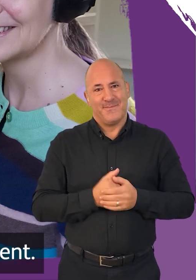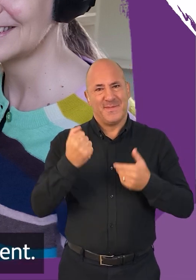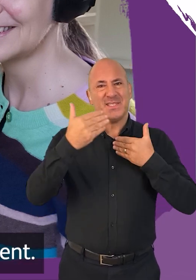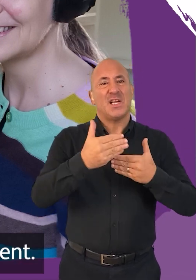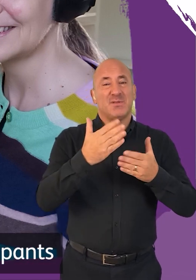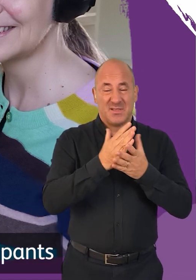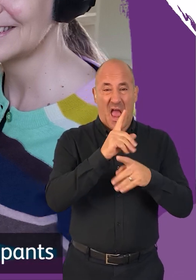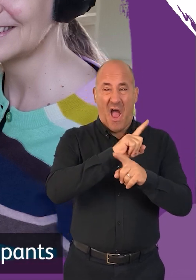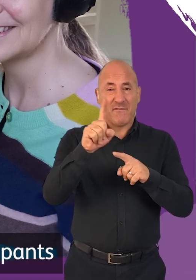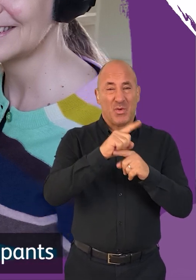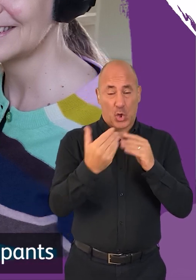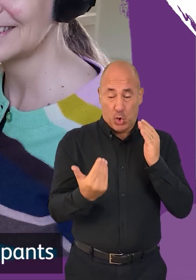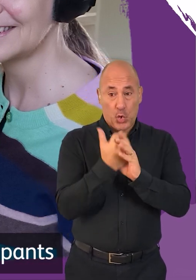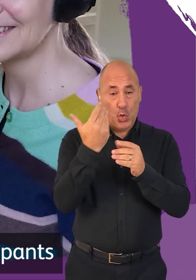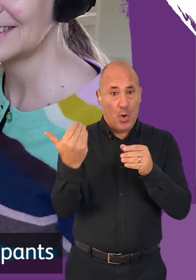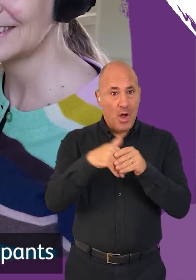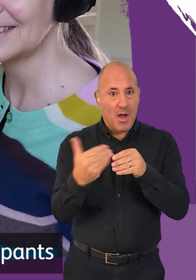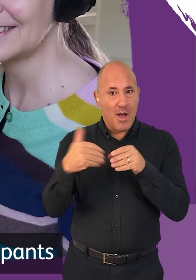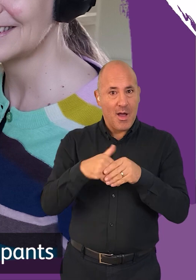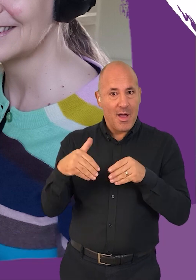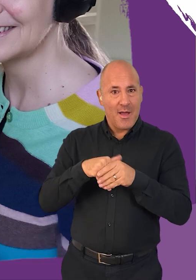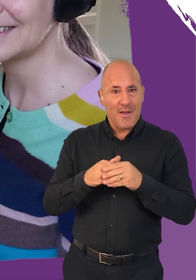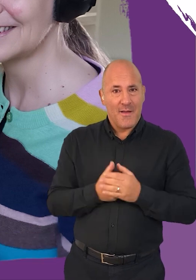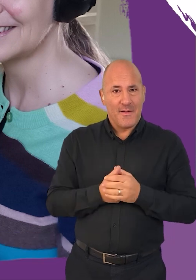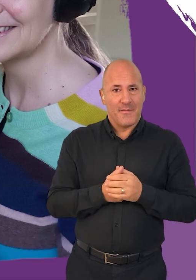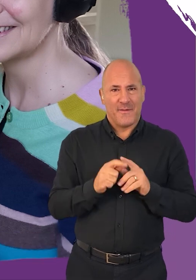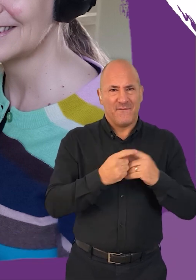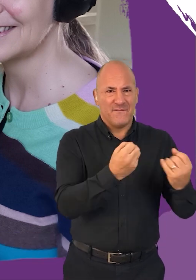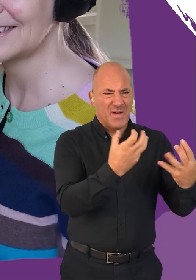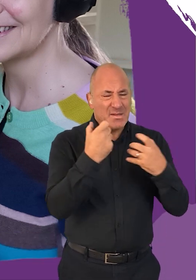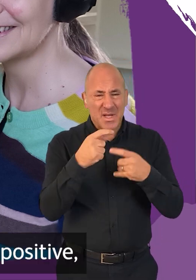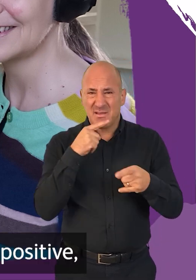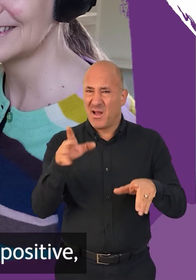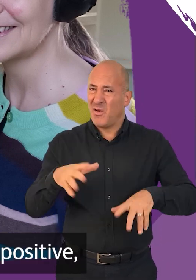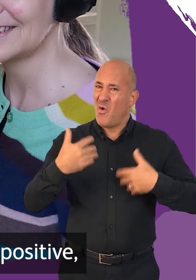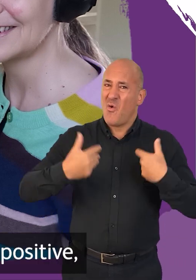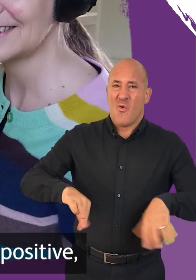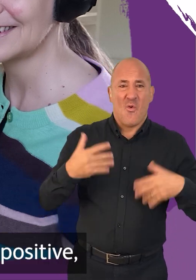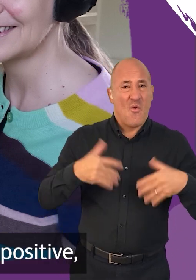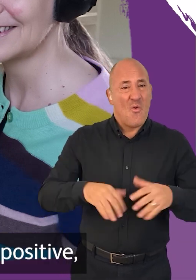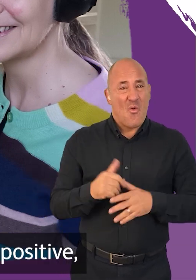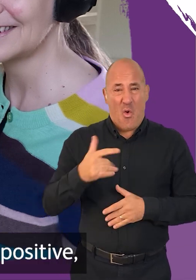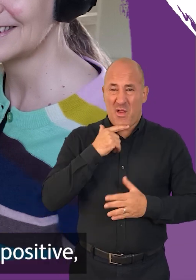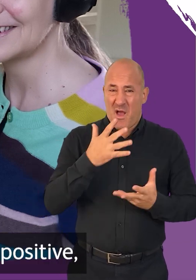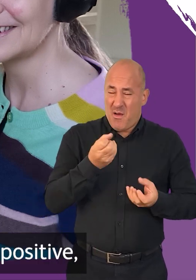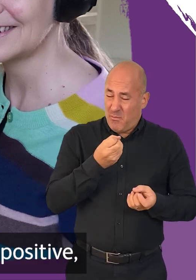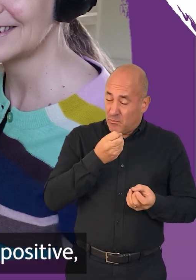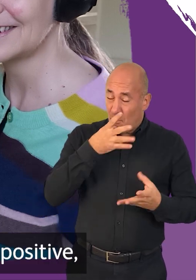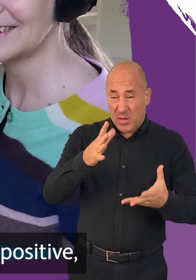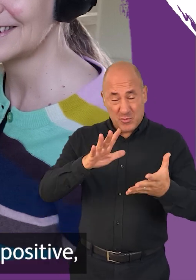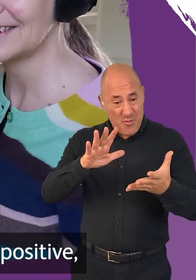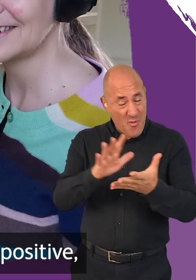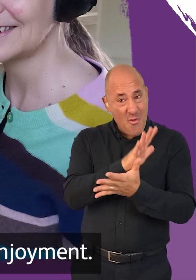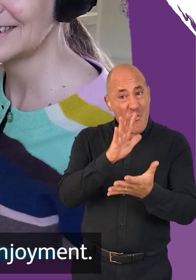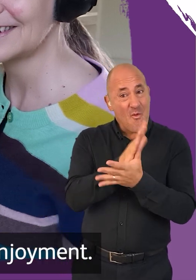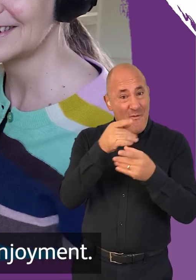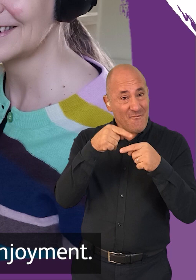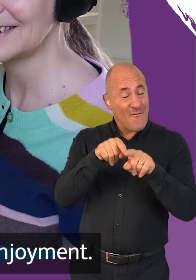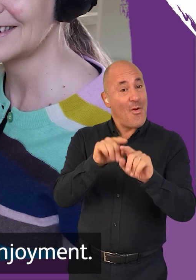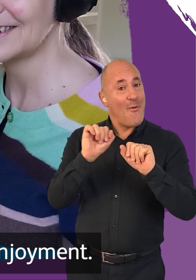different. Norma's sessions are drawing new participants every week, and the feedback has been overwhelmingly positive,